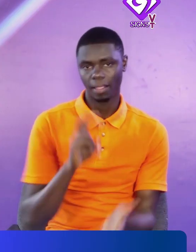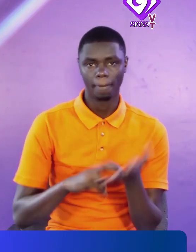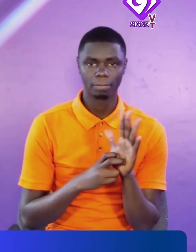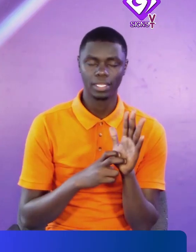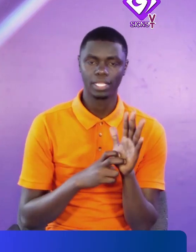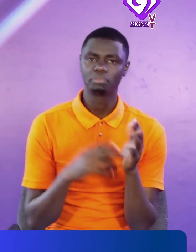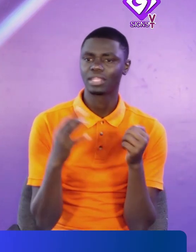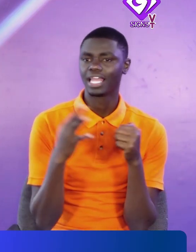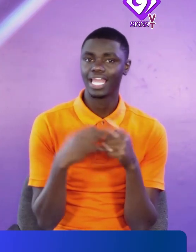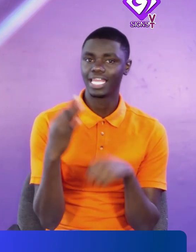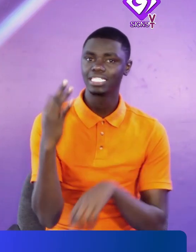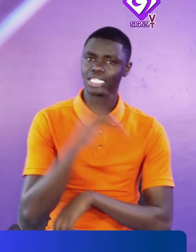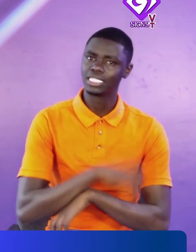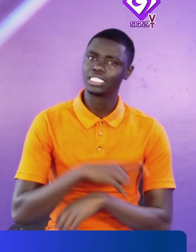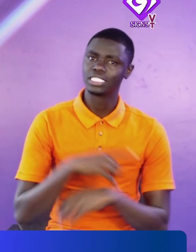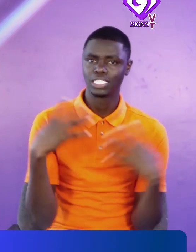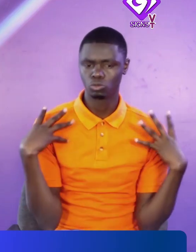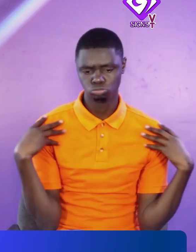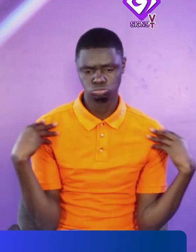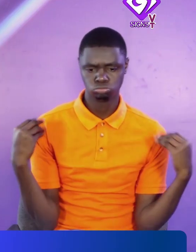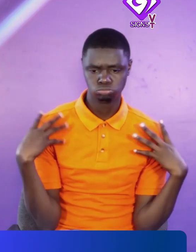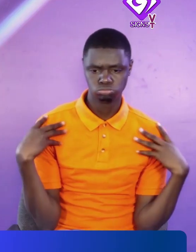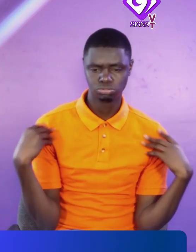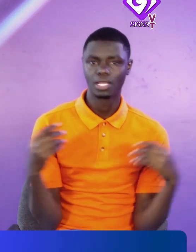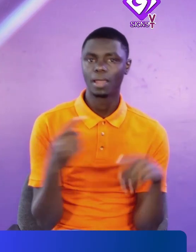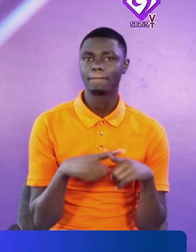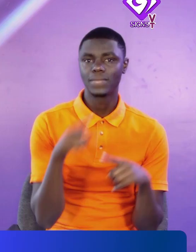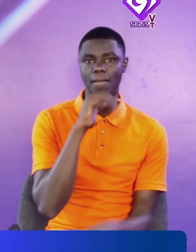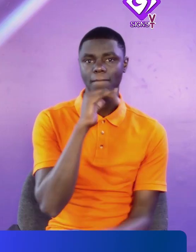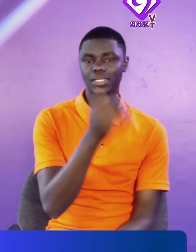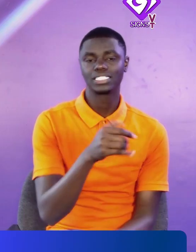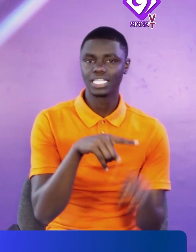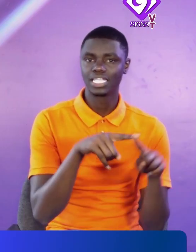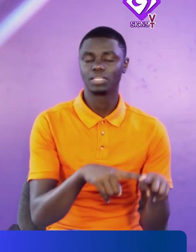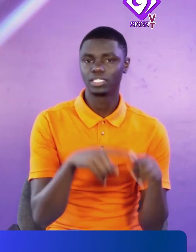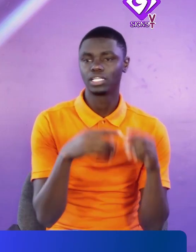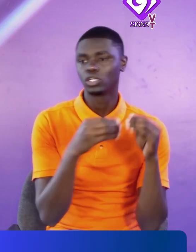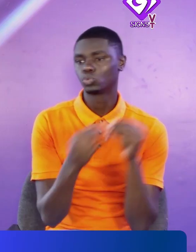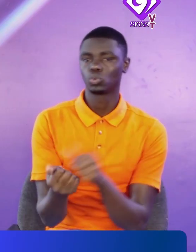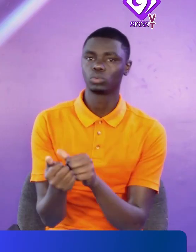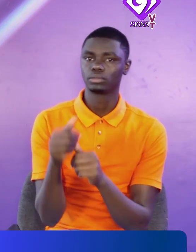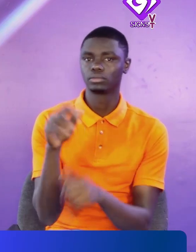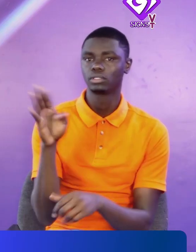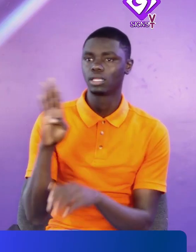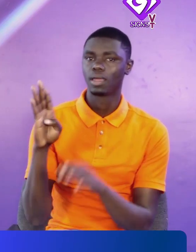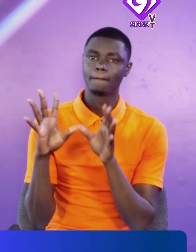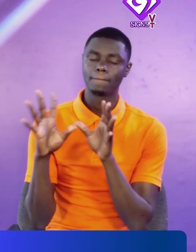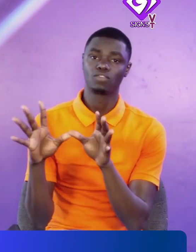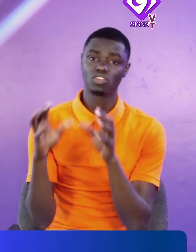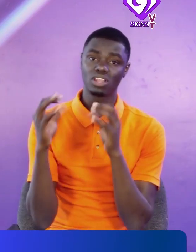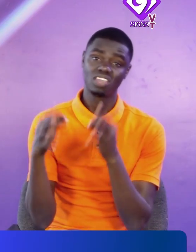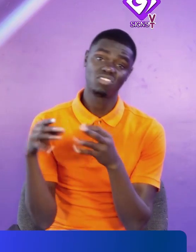days za kurecover, unaona? But all in all, Man City wanategemewa kushinda hii game juu wakapigwa na